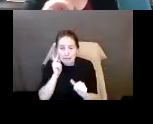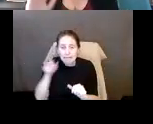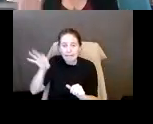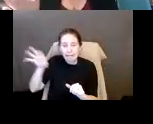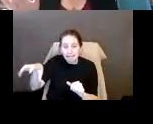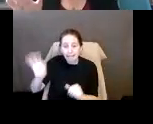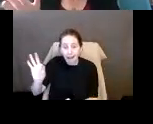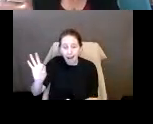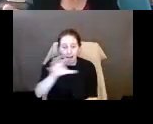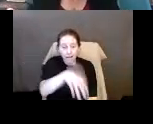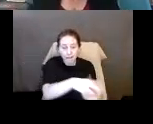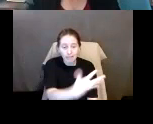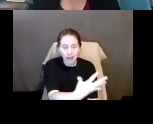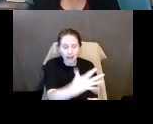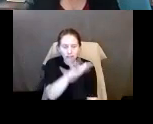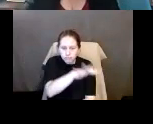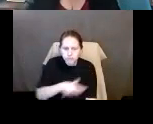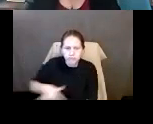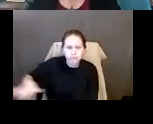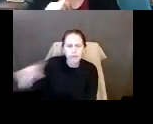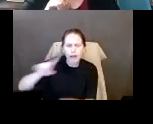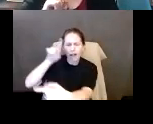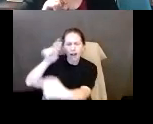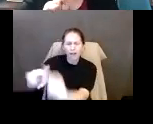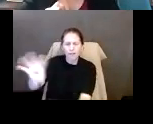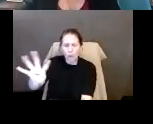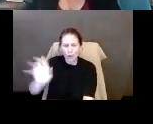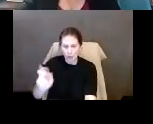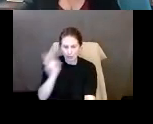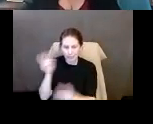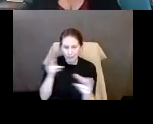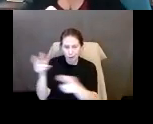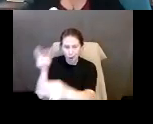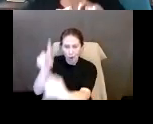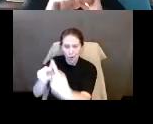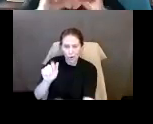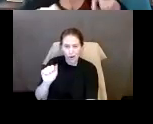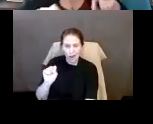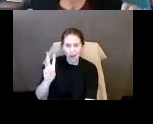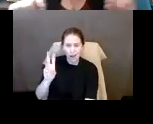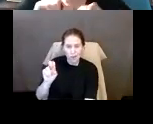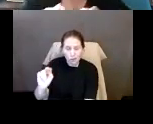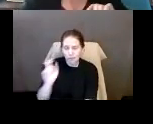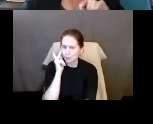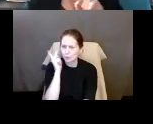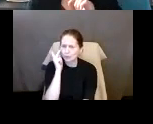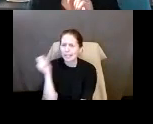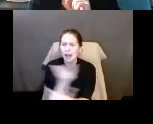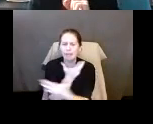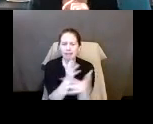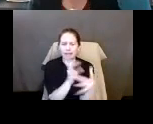Site 5, basically the whole way to Site 4. You can see the road to Aswan. And you can see all of these